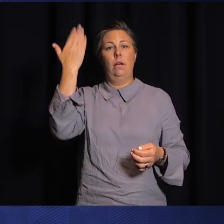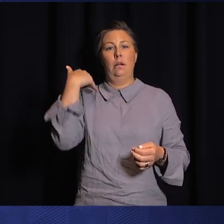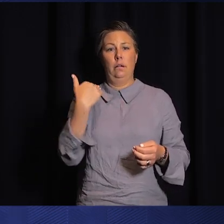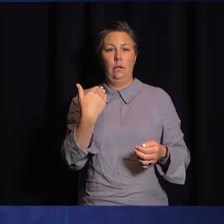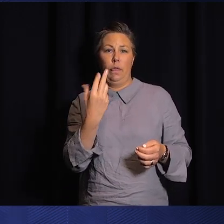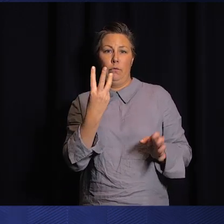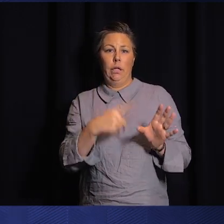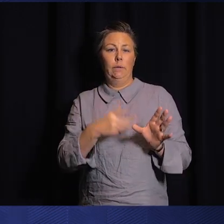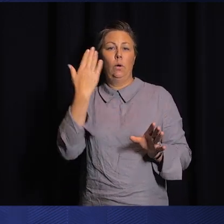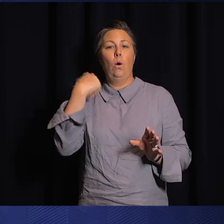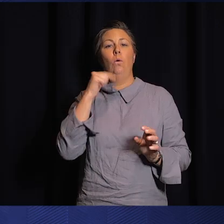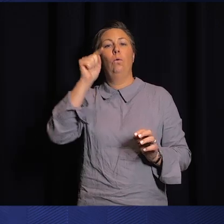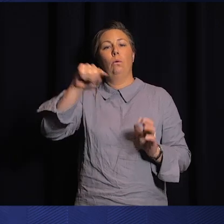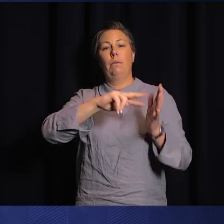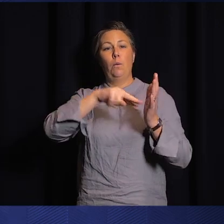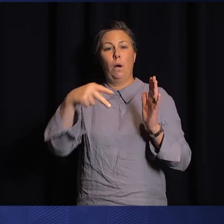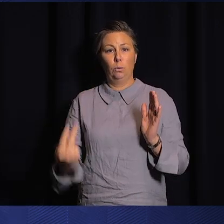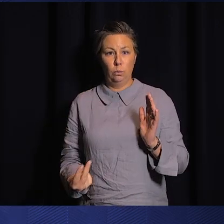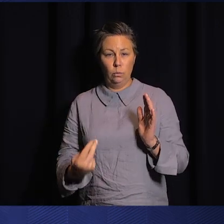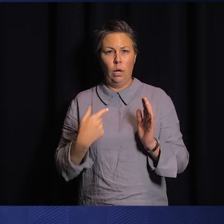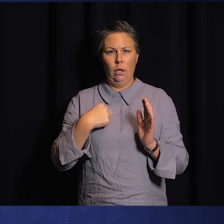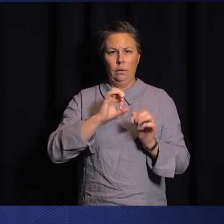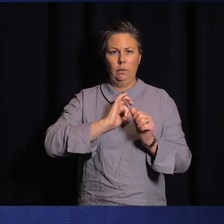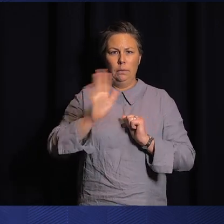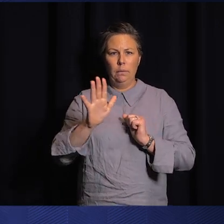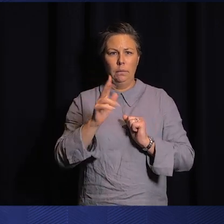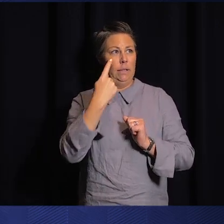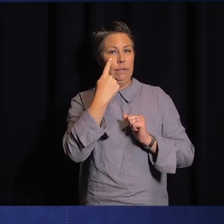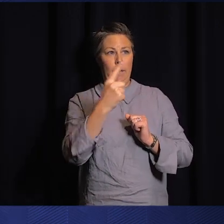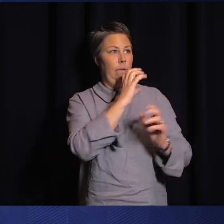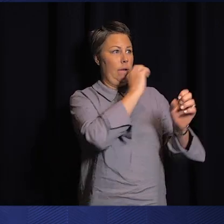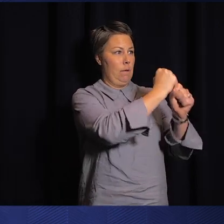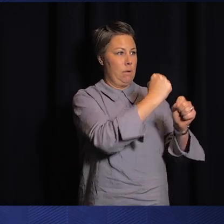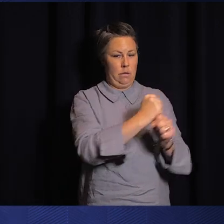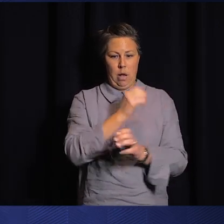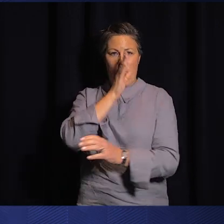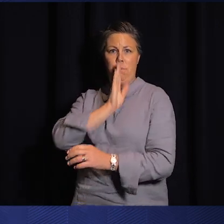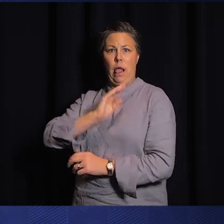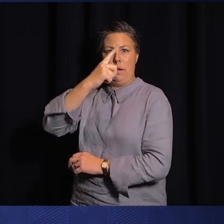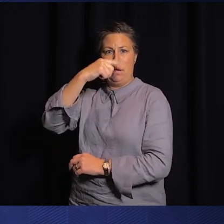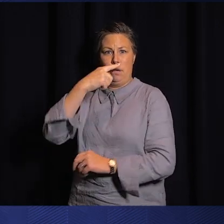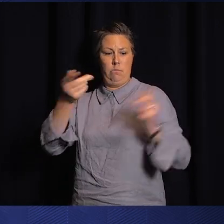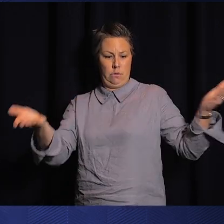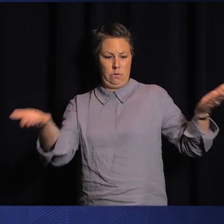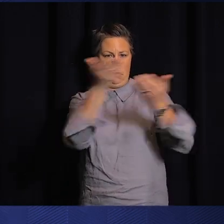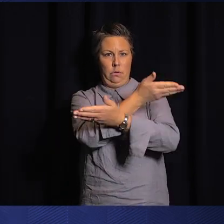had fantastic consultations with civil society and the government, and we heard the same from civil society, that they actually